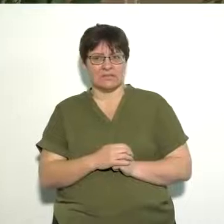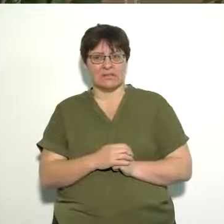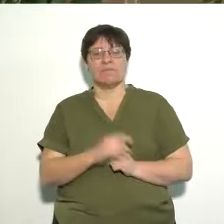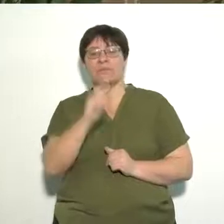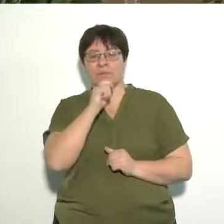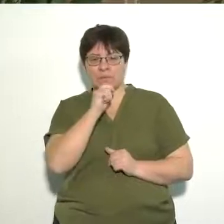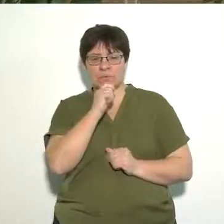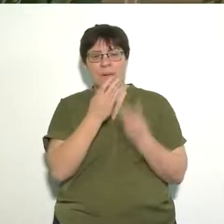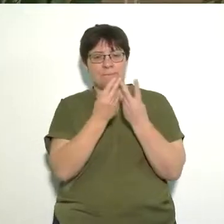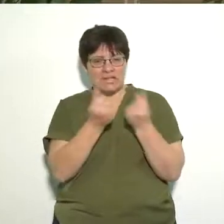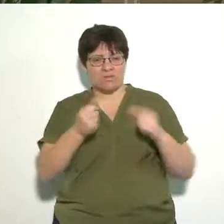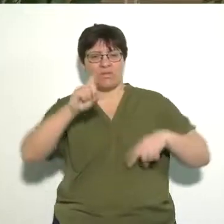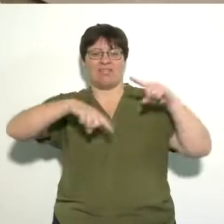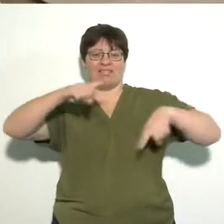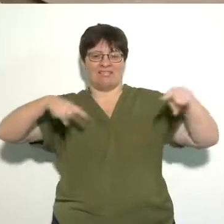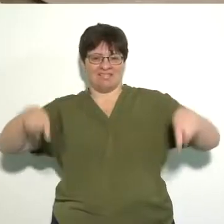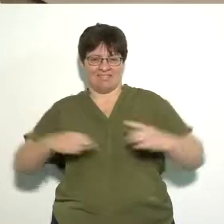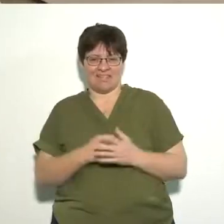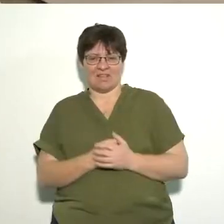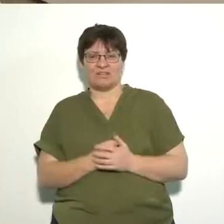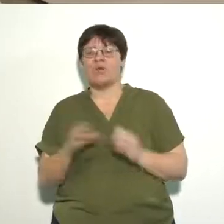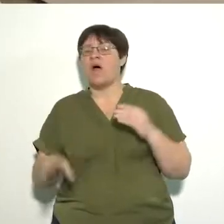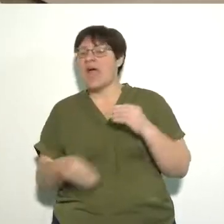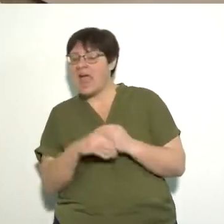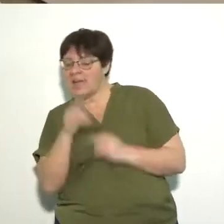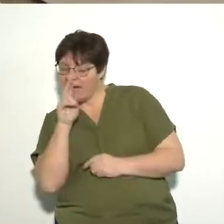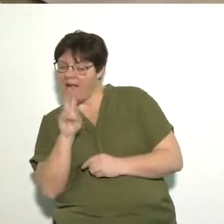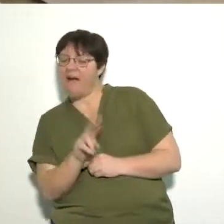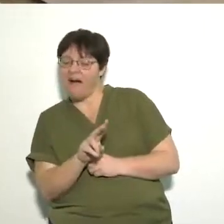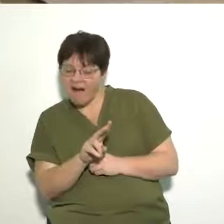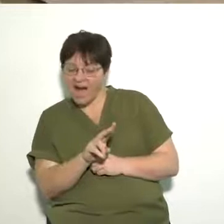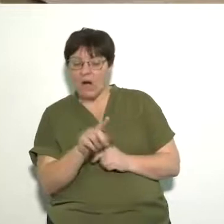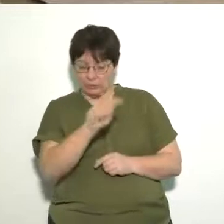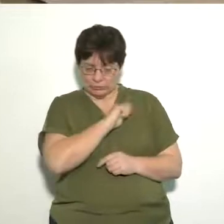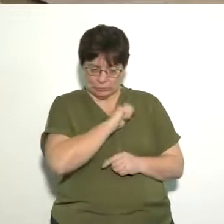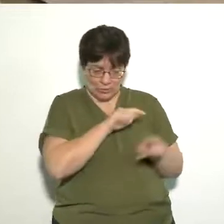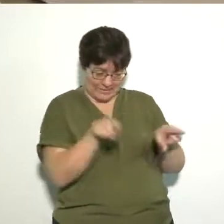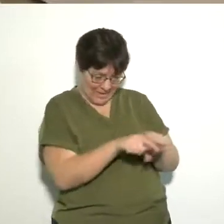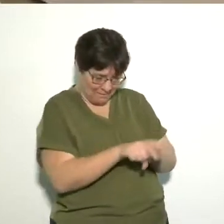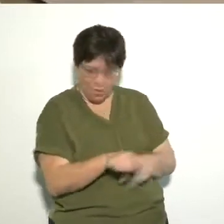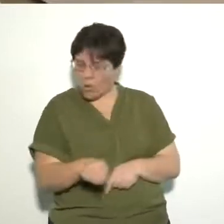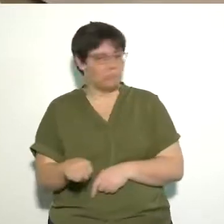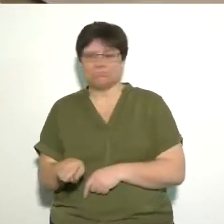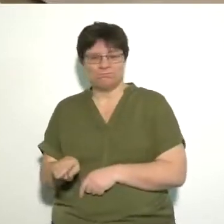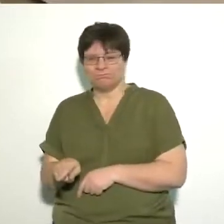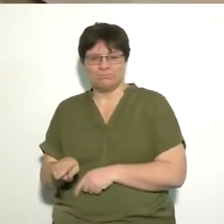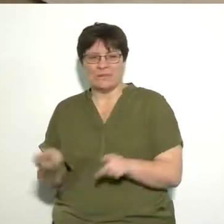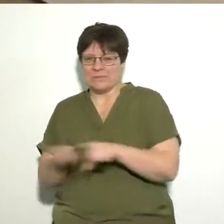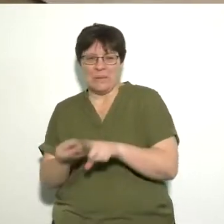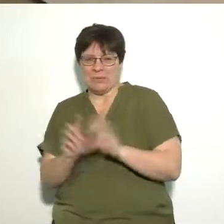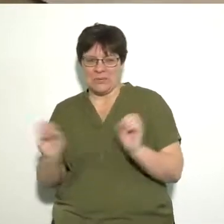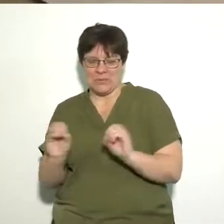use different materials just to add in an extra element of tactile